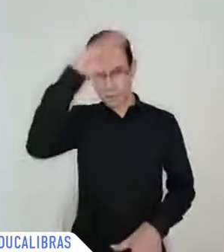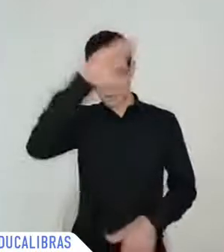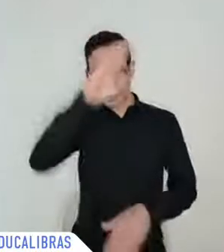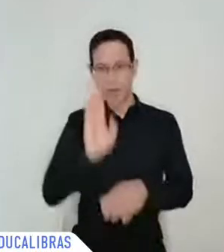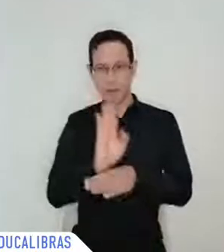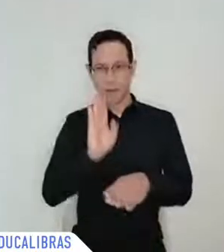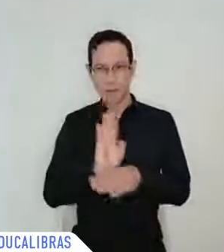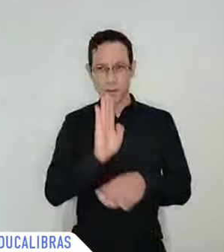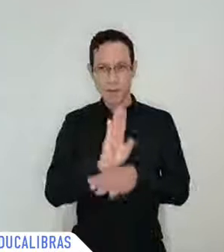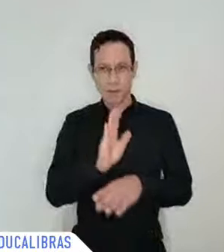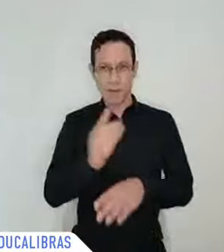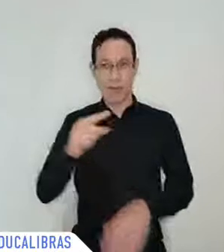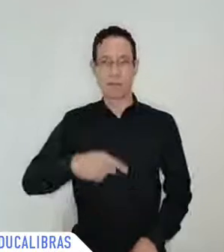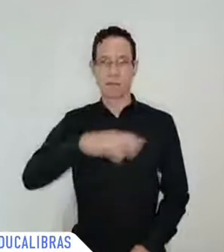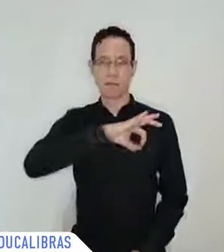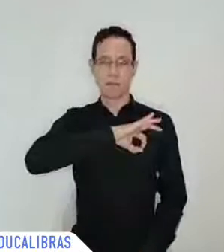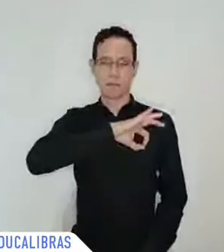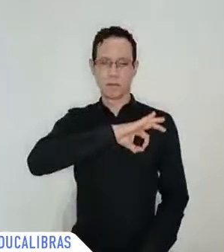Bolsonarism